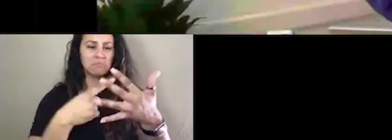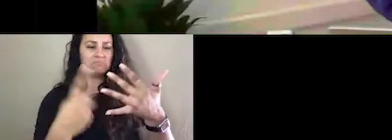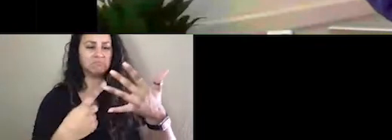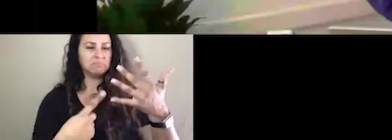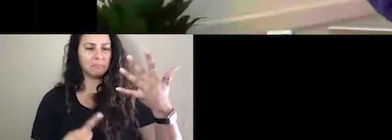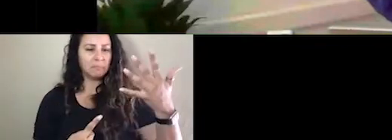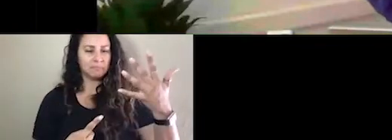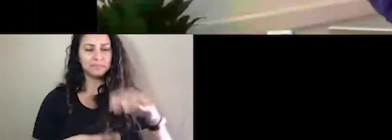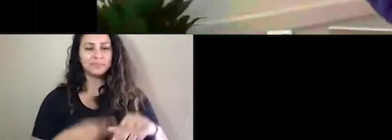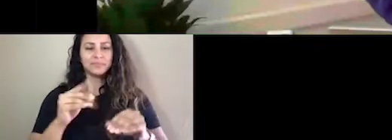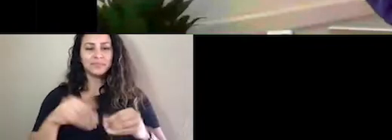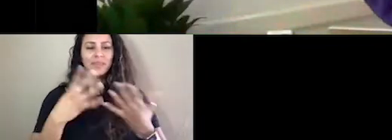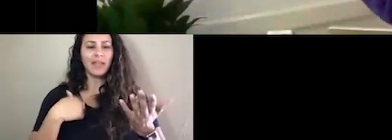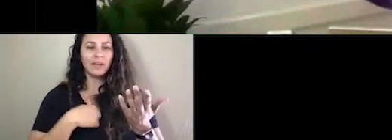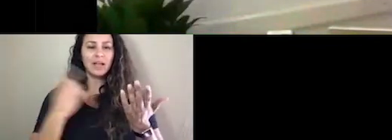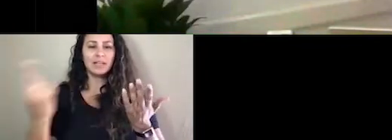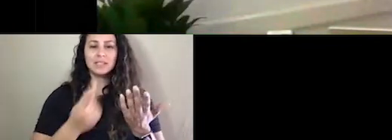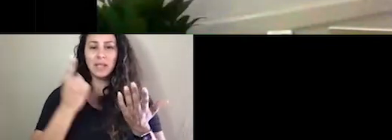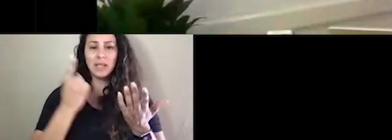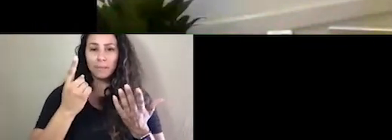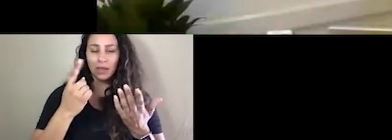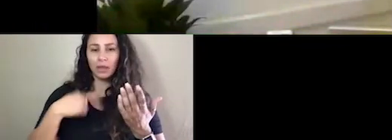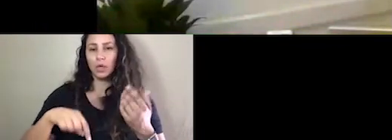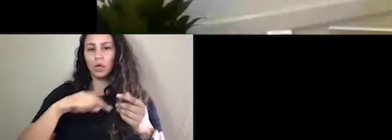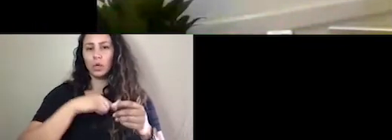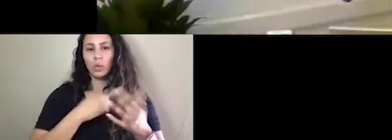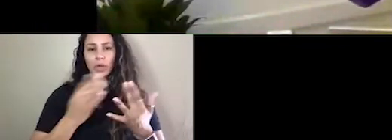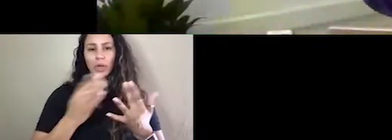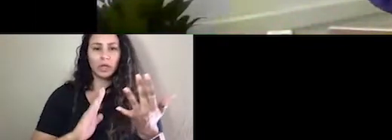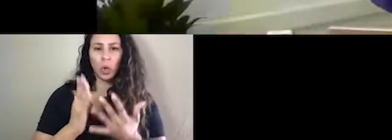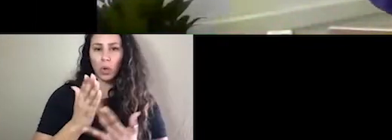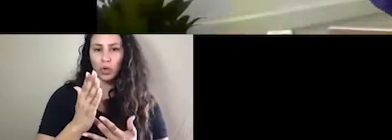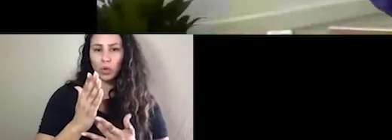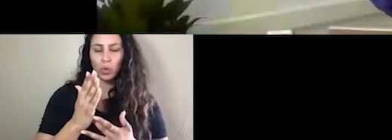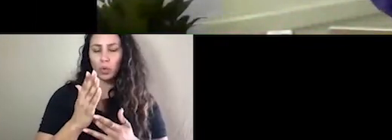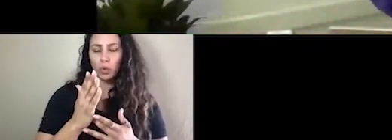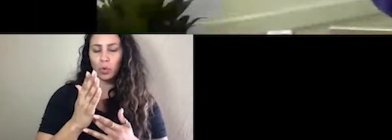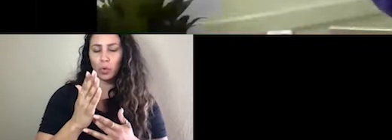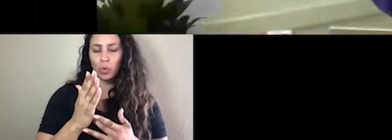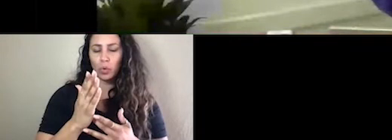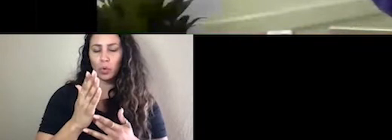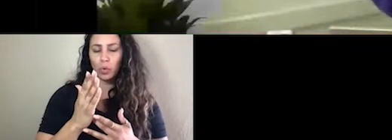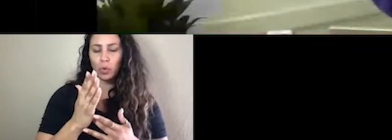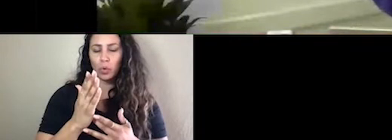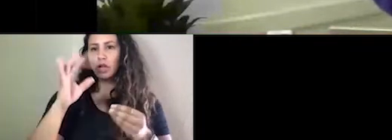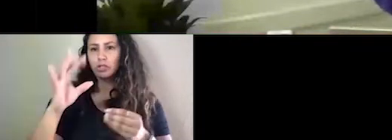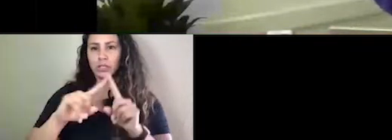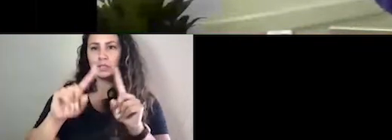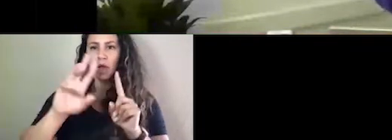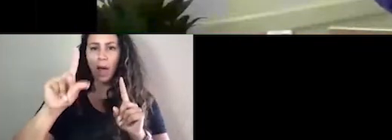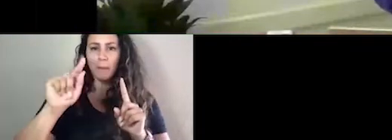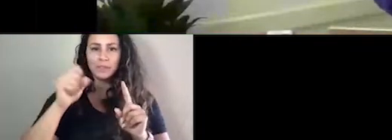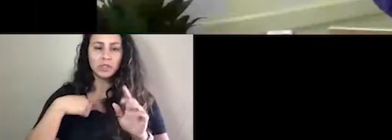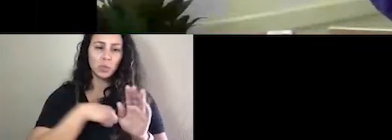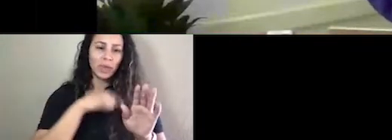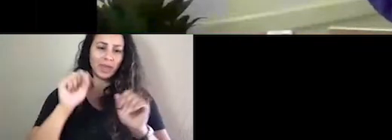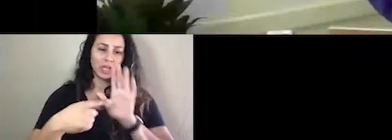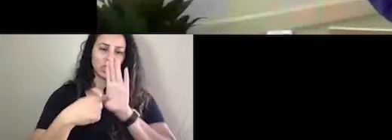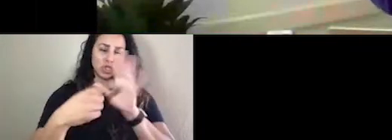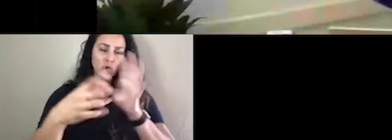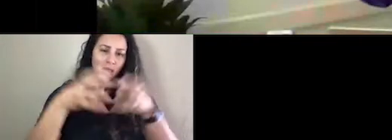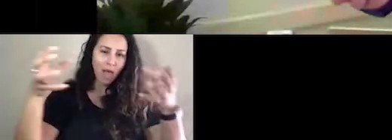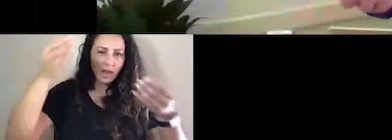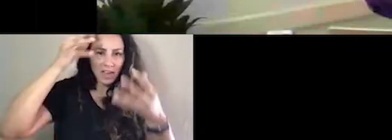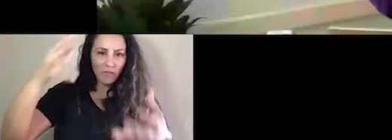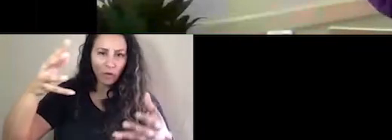this gave something that instead of scrolling through over 100 updates, we could show a lot of information in a